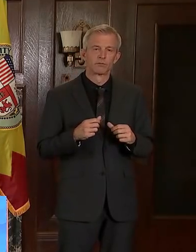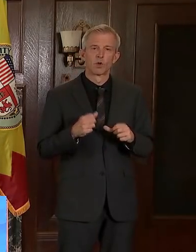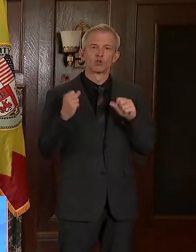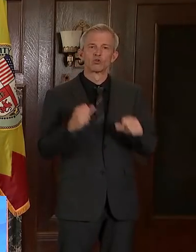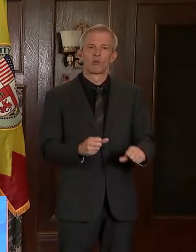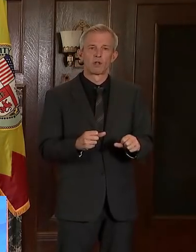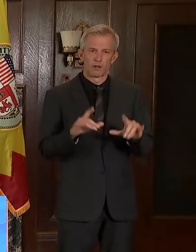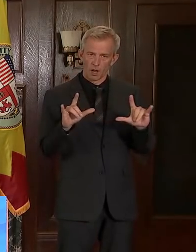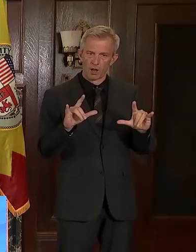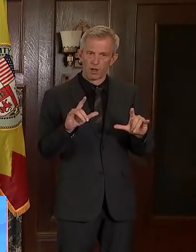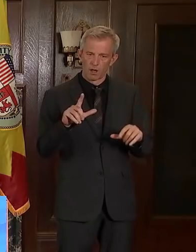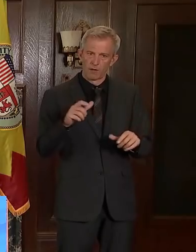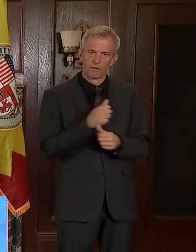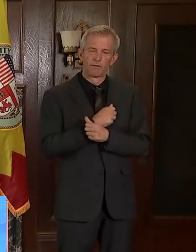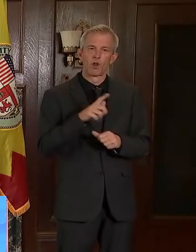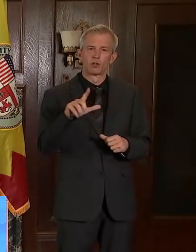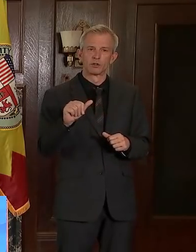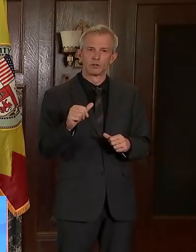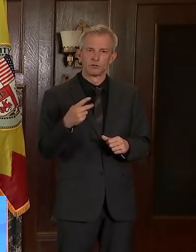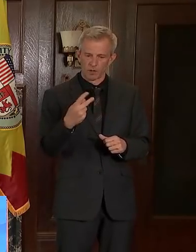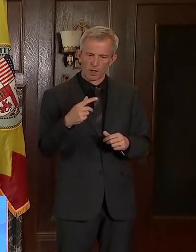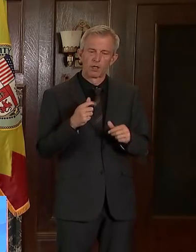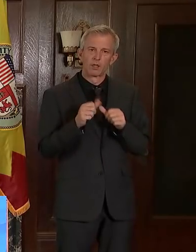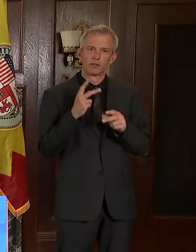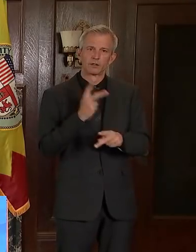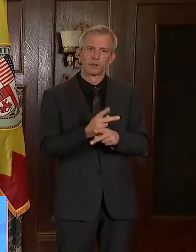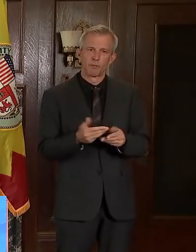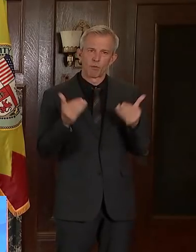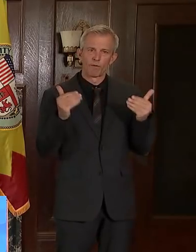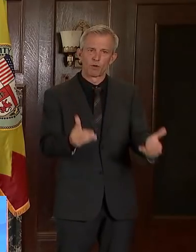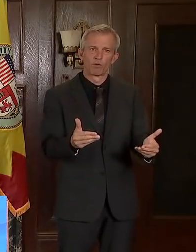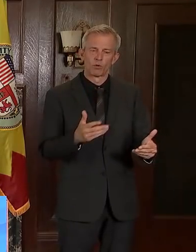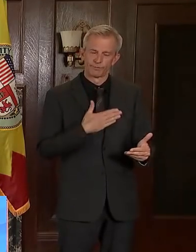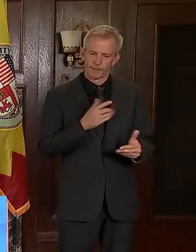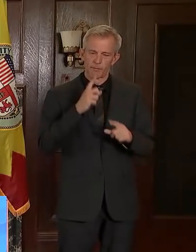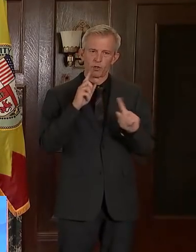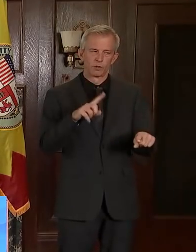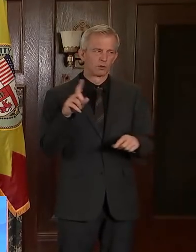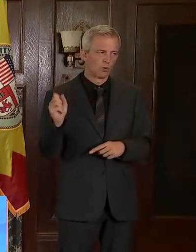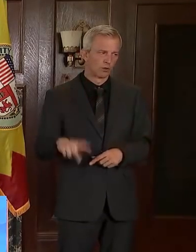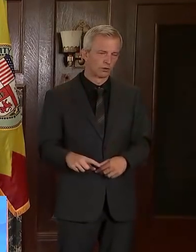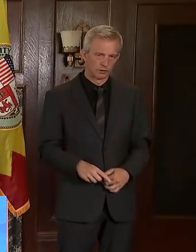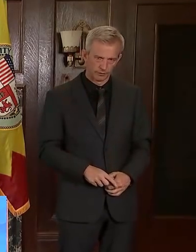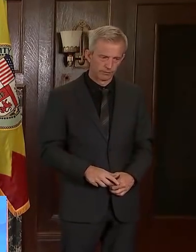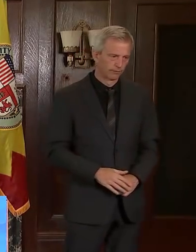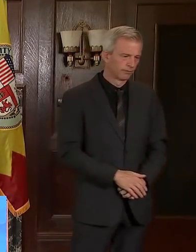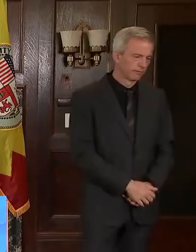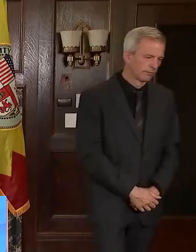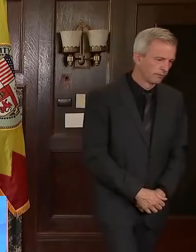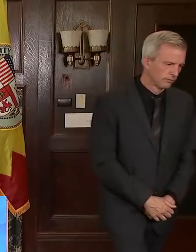strength, Los Angeles. Let's keep moving forward. With that, I'm happy to answer questions tonight. Thank you.